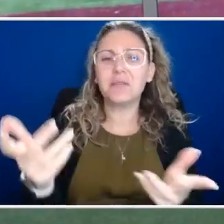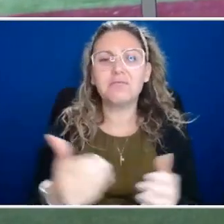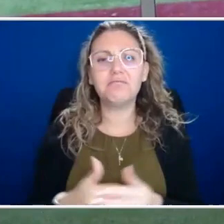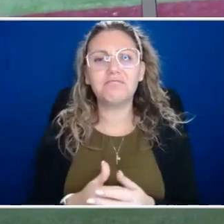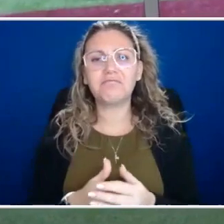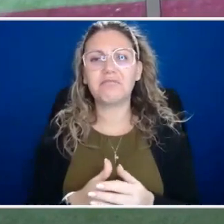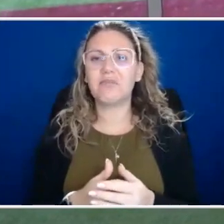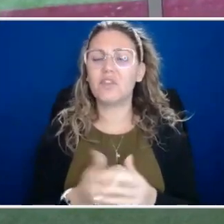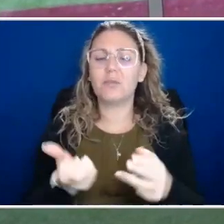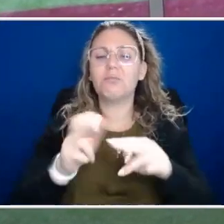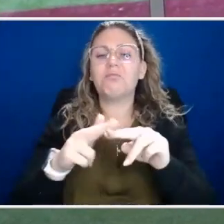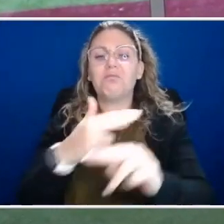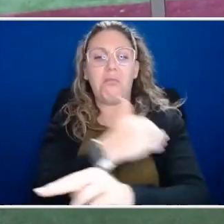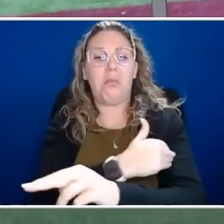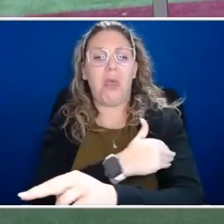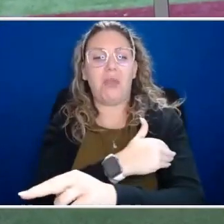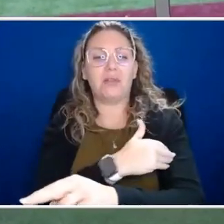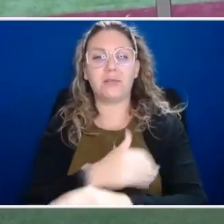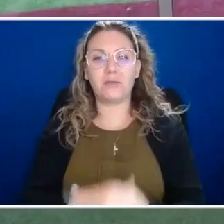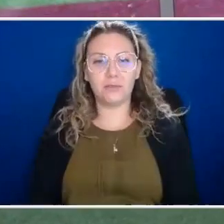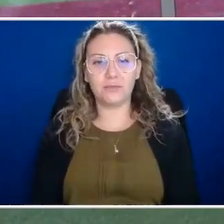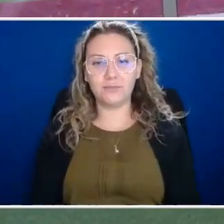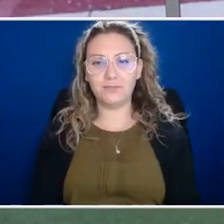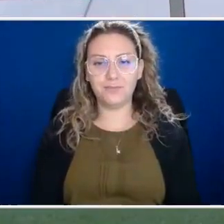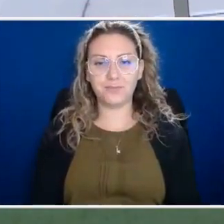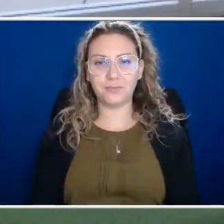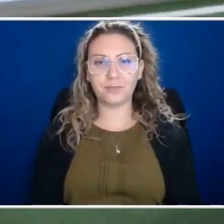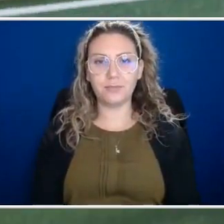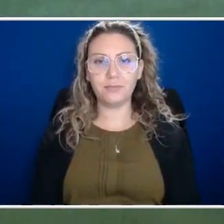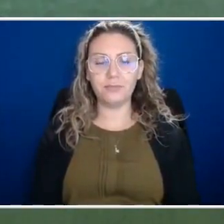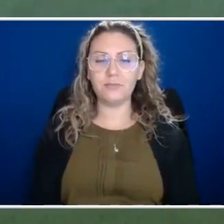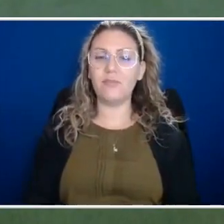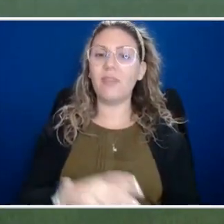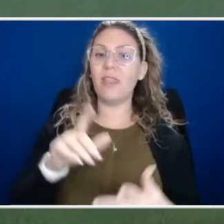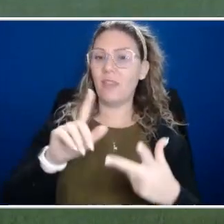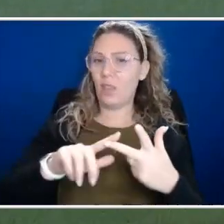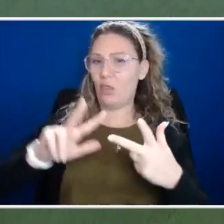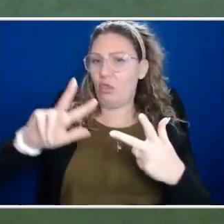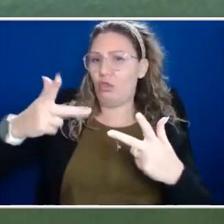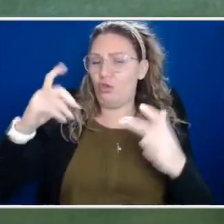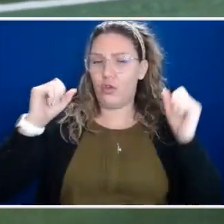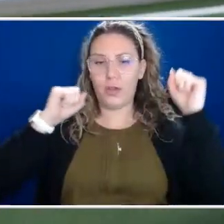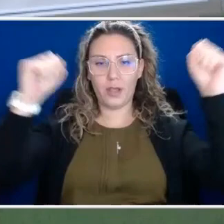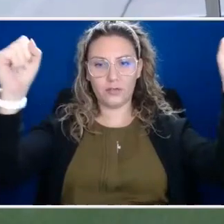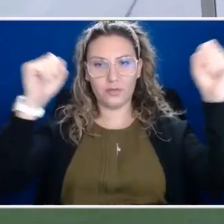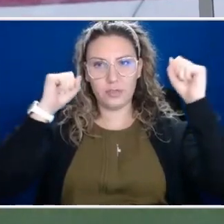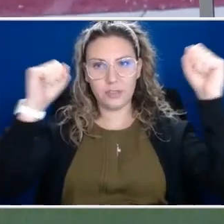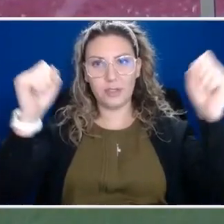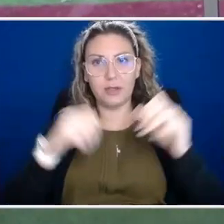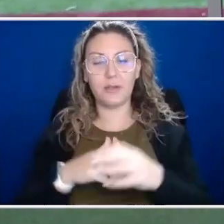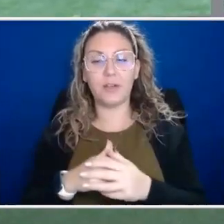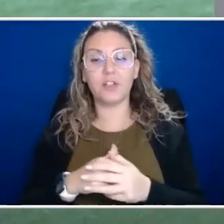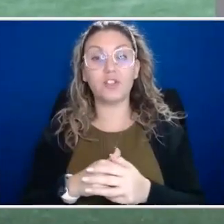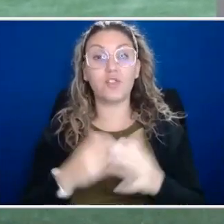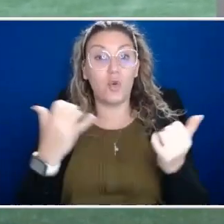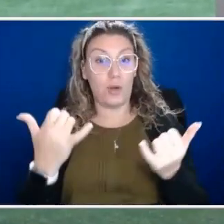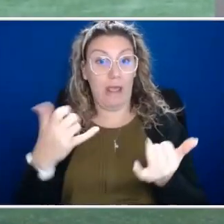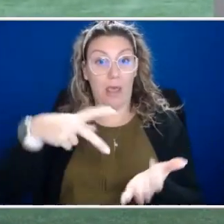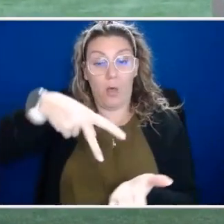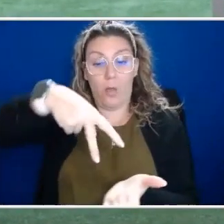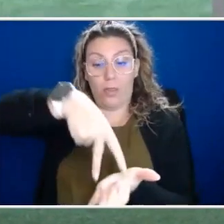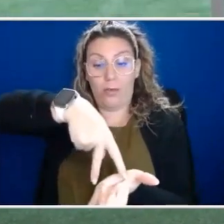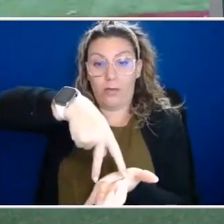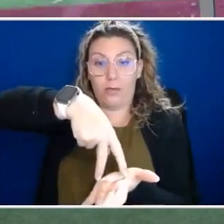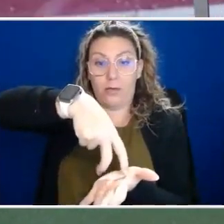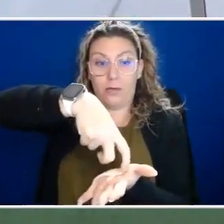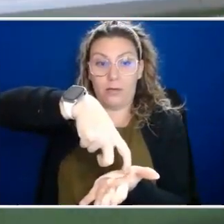mass. Okay. And what's exercise number 3? So exercise number 3 is taking that balance just a step further and adding in a